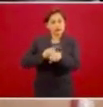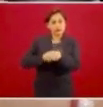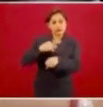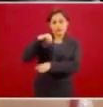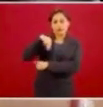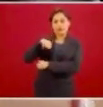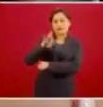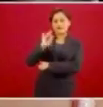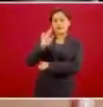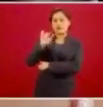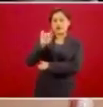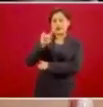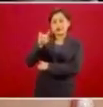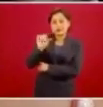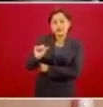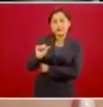Also,